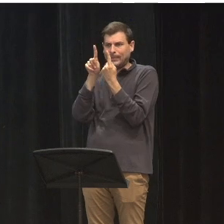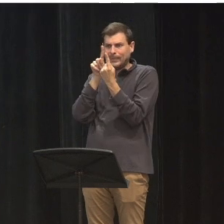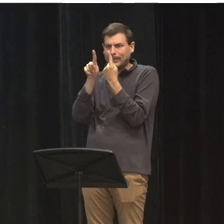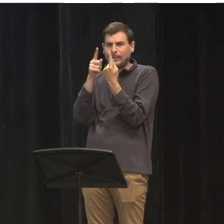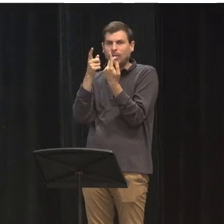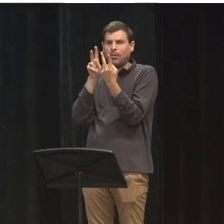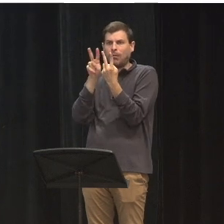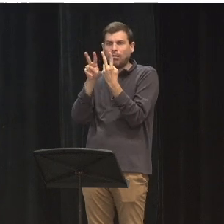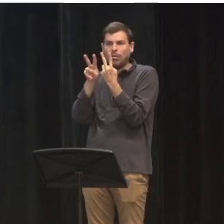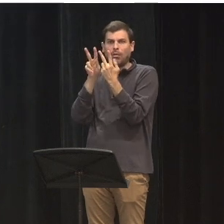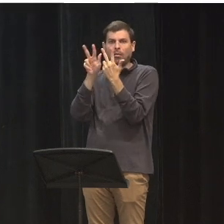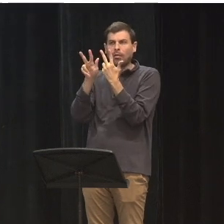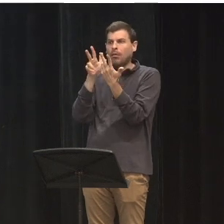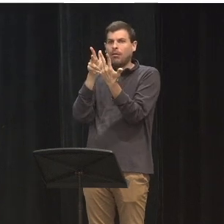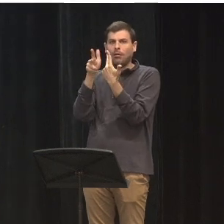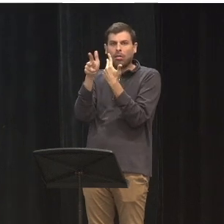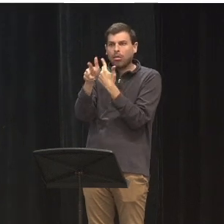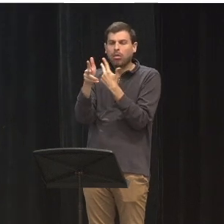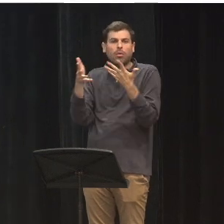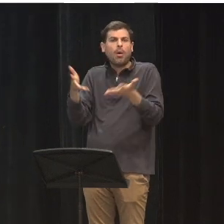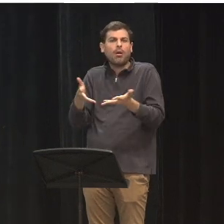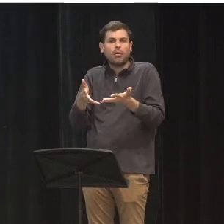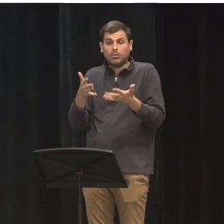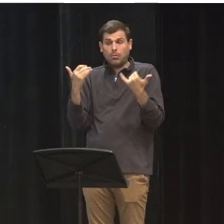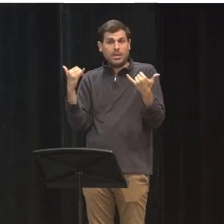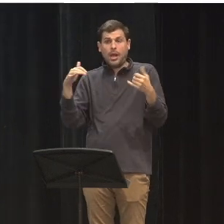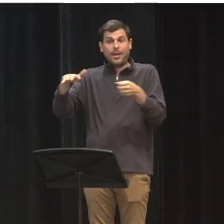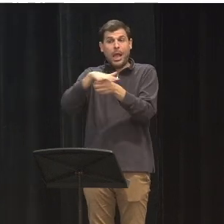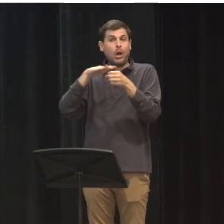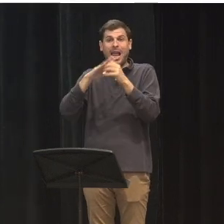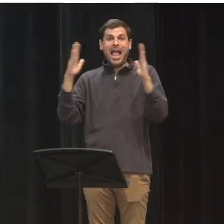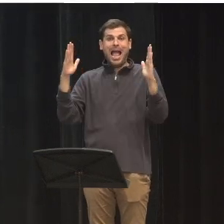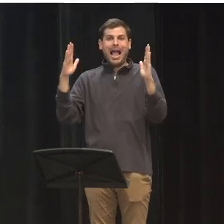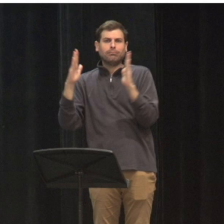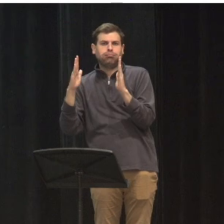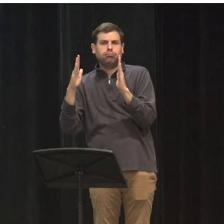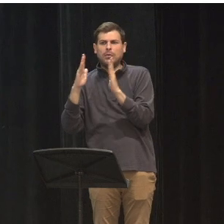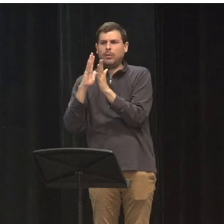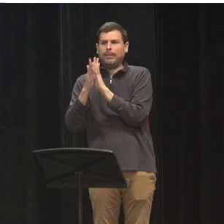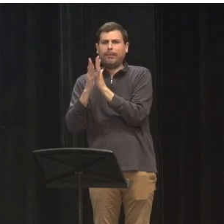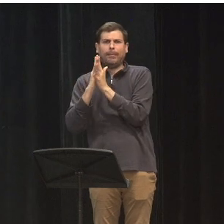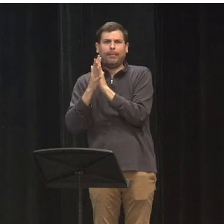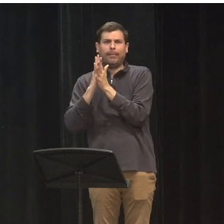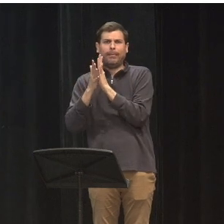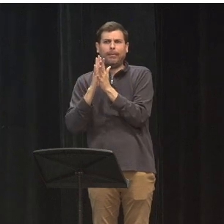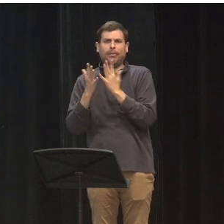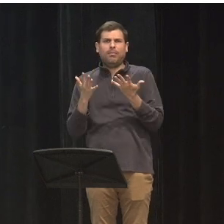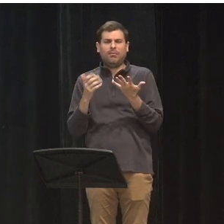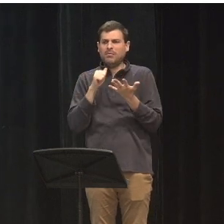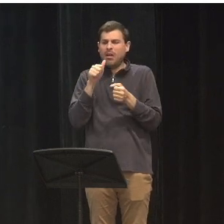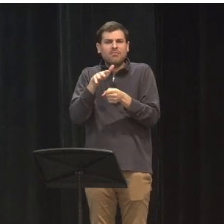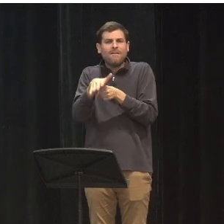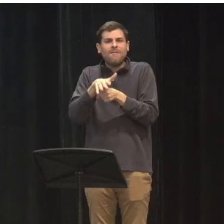are reducing the operative area for mobility, it's not enough